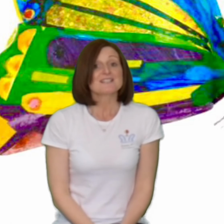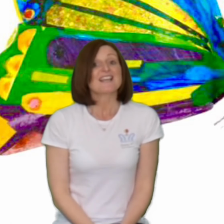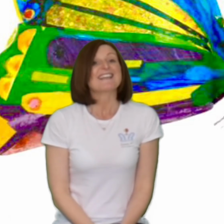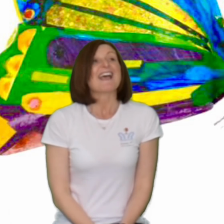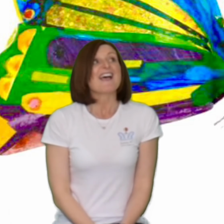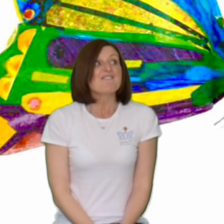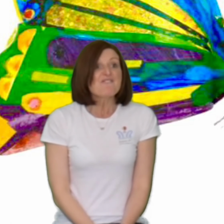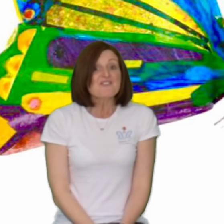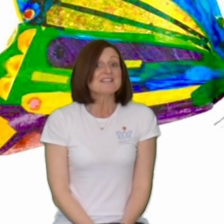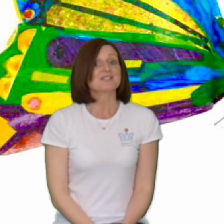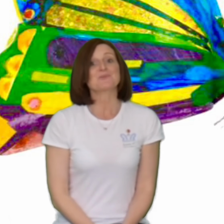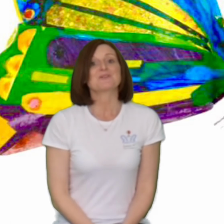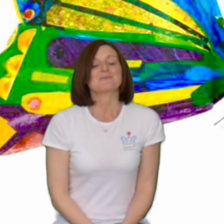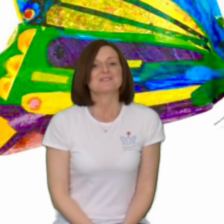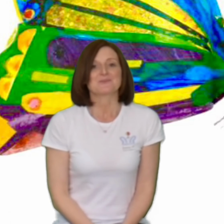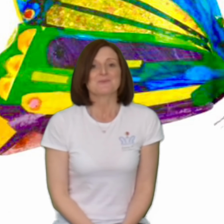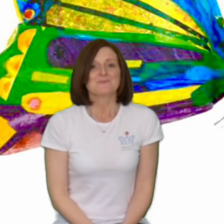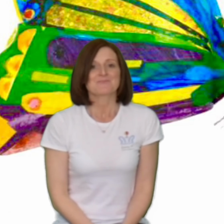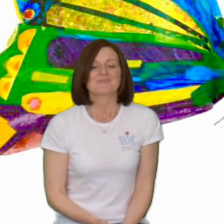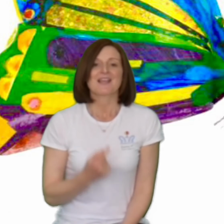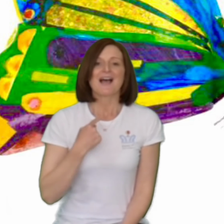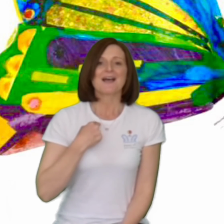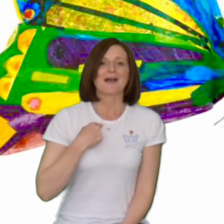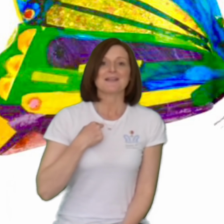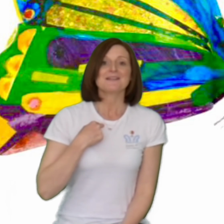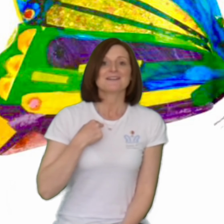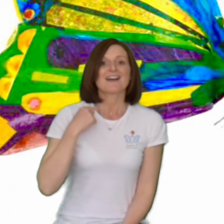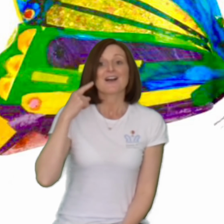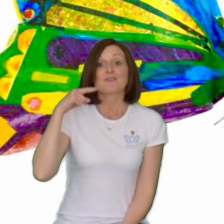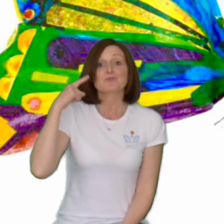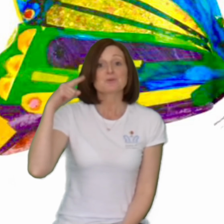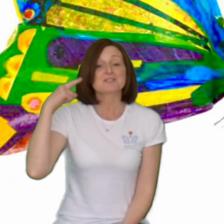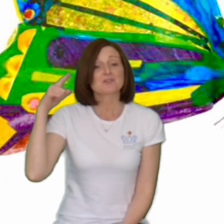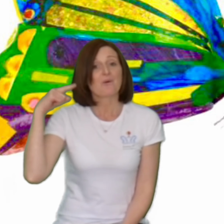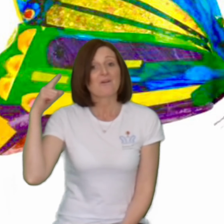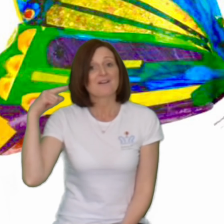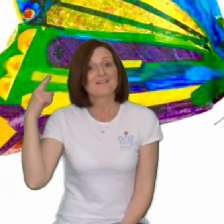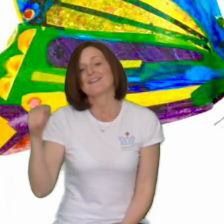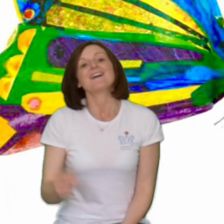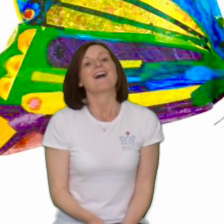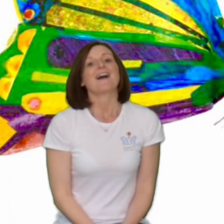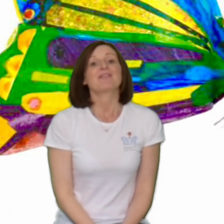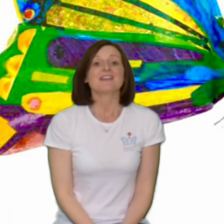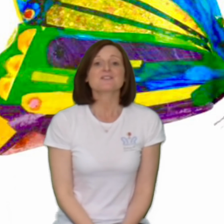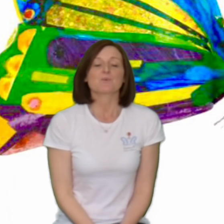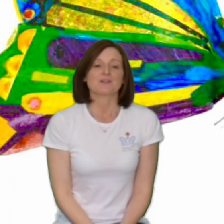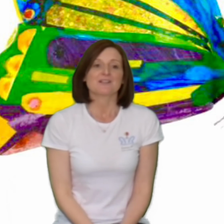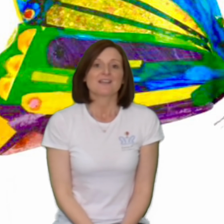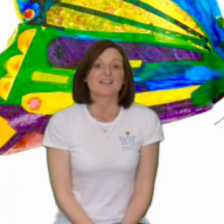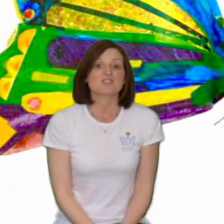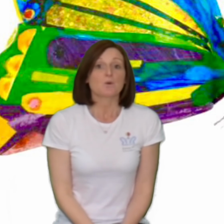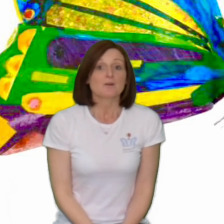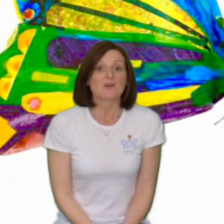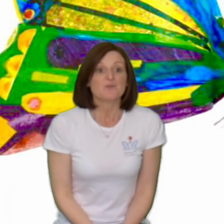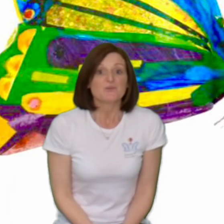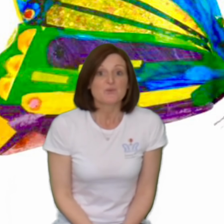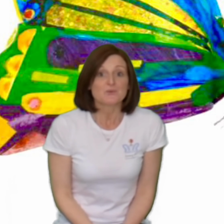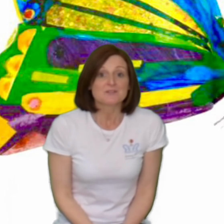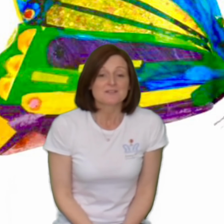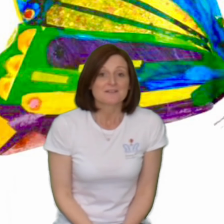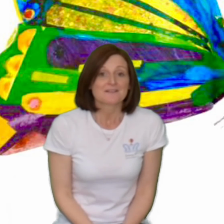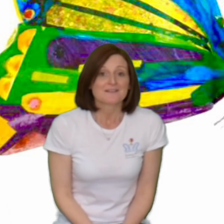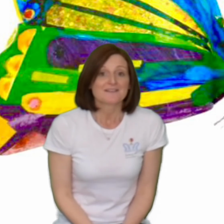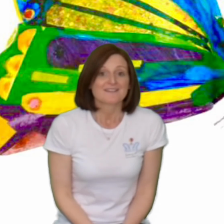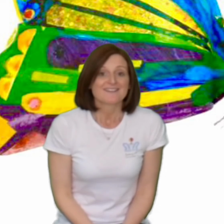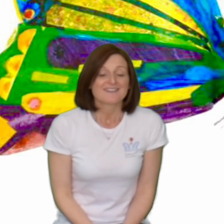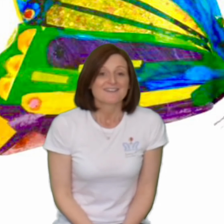Now, just like every story we do, I have wrote a song, and this one is all about food.